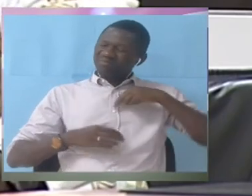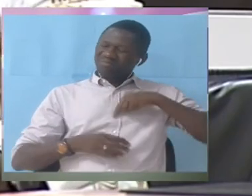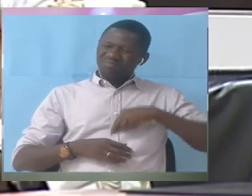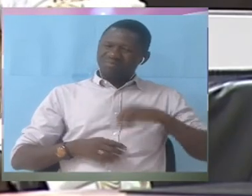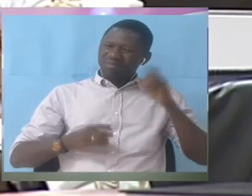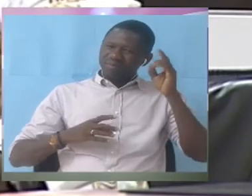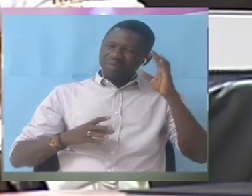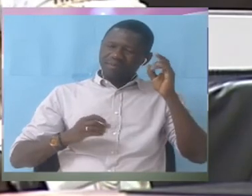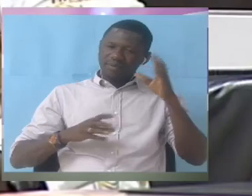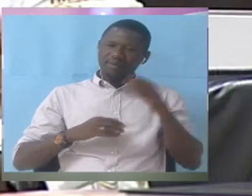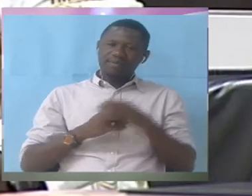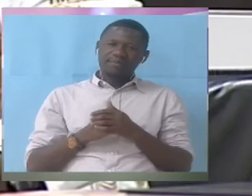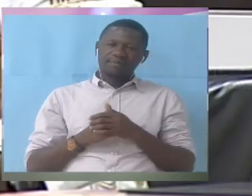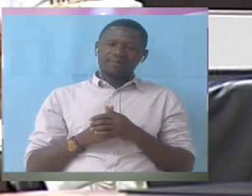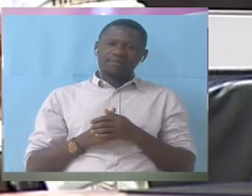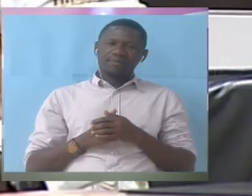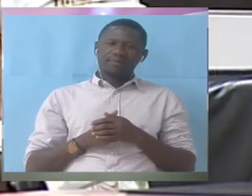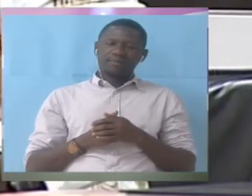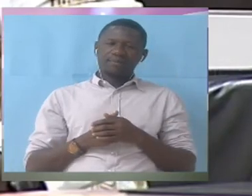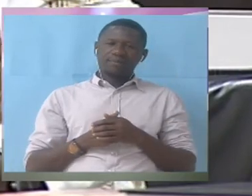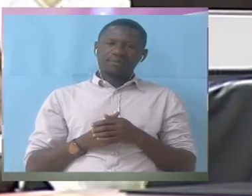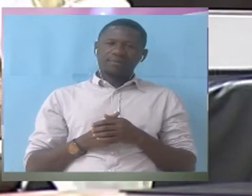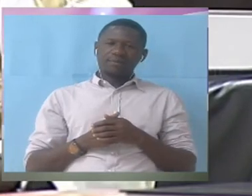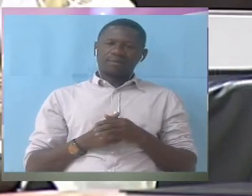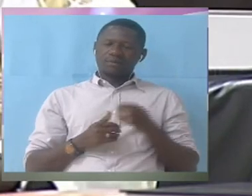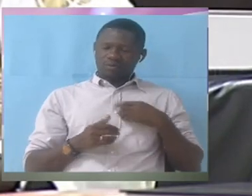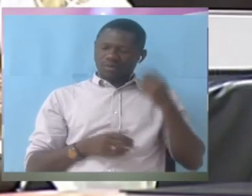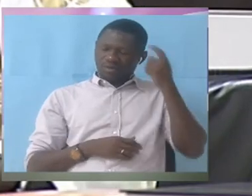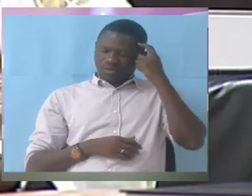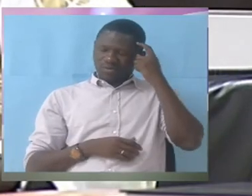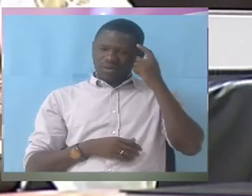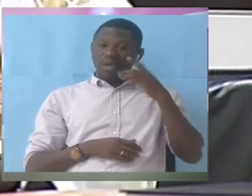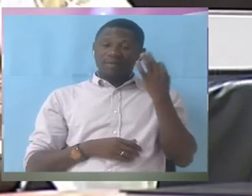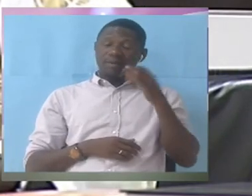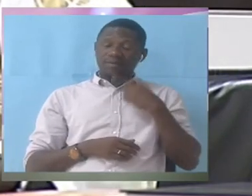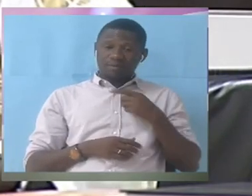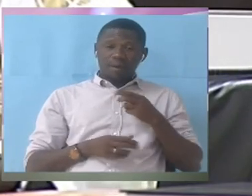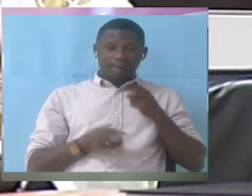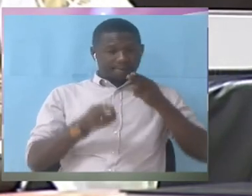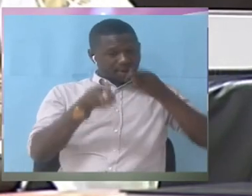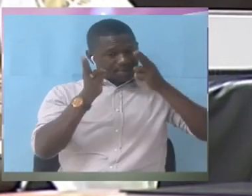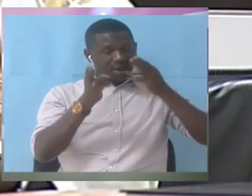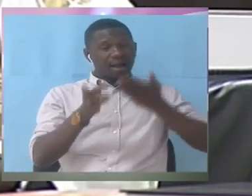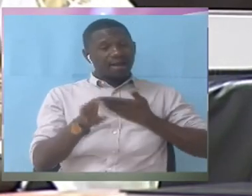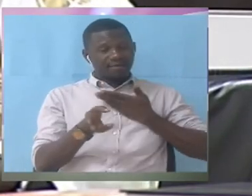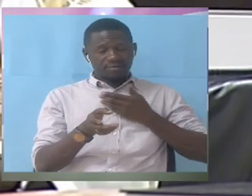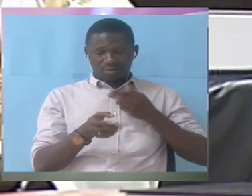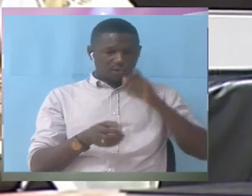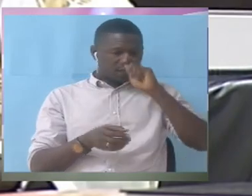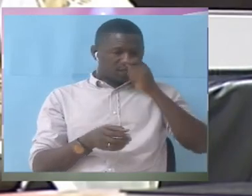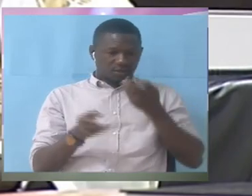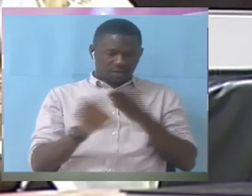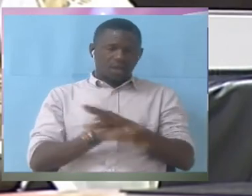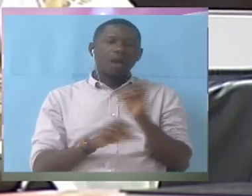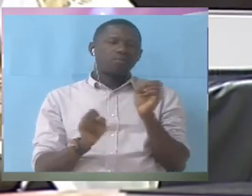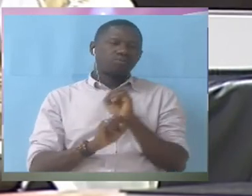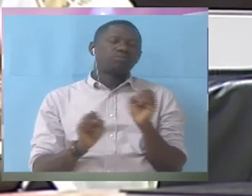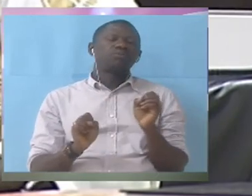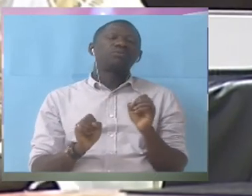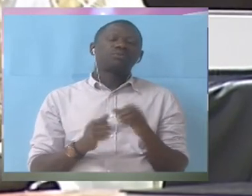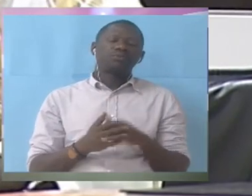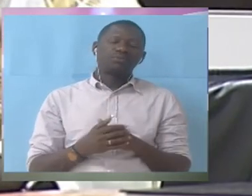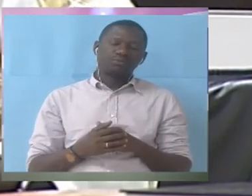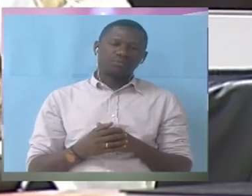So I was convinced that even if he was shot, he wasn't dead. And they